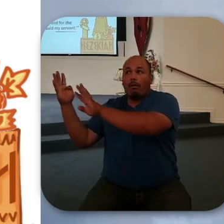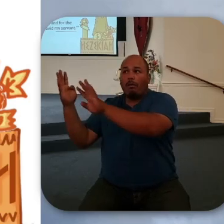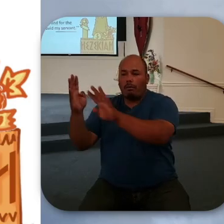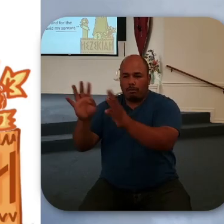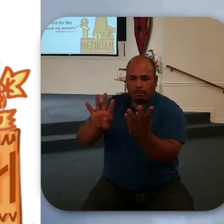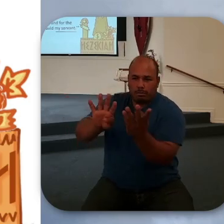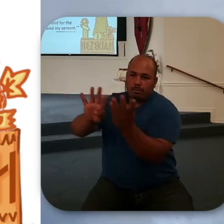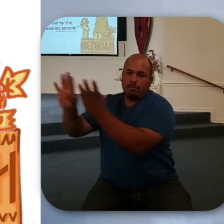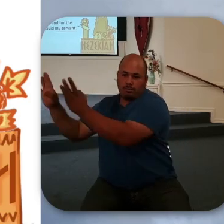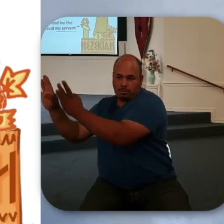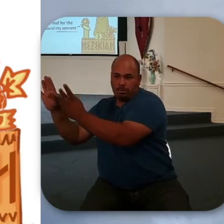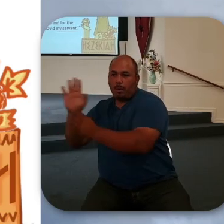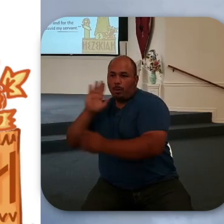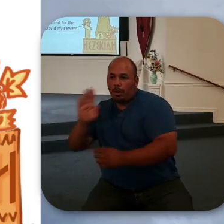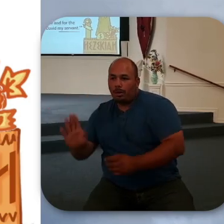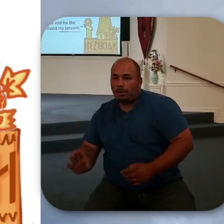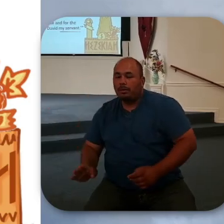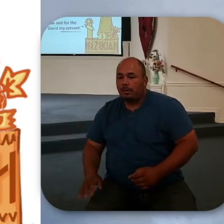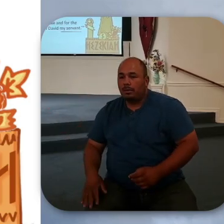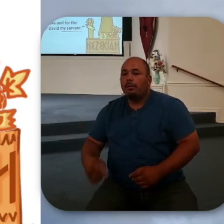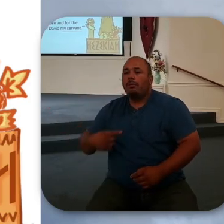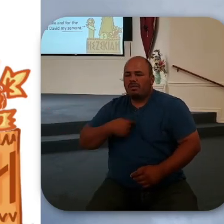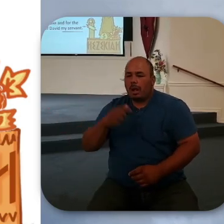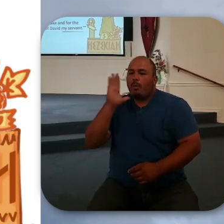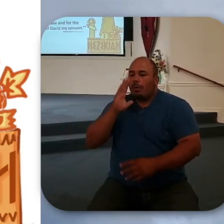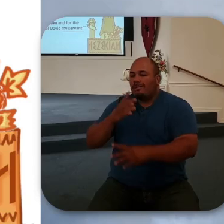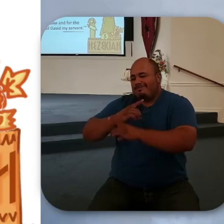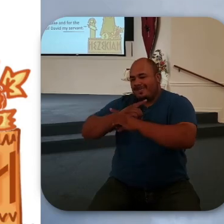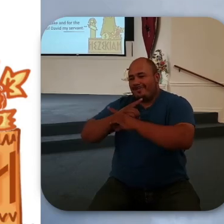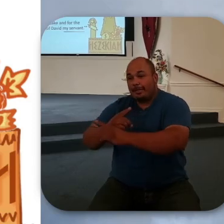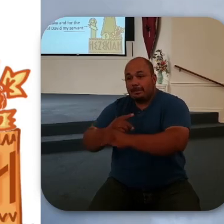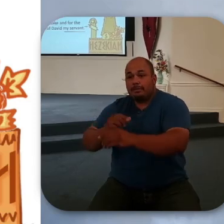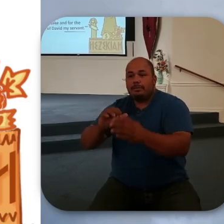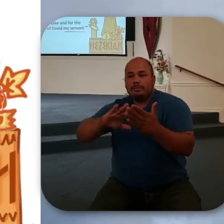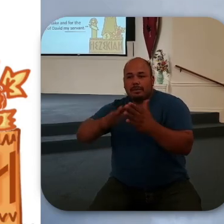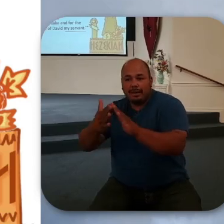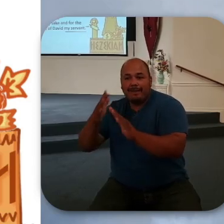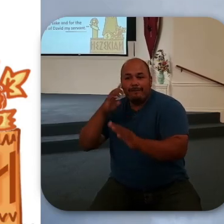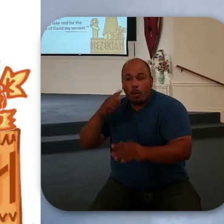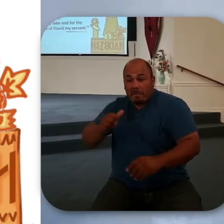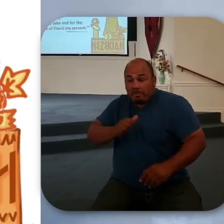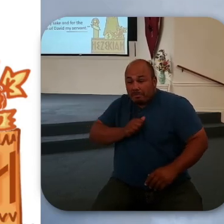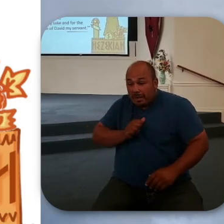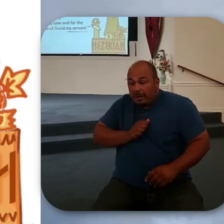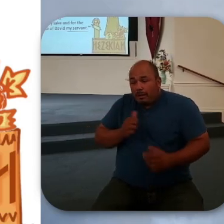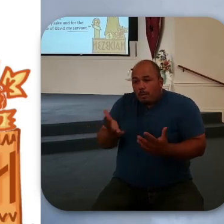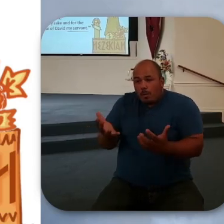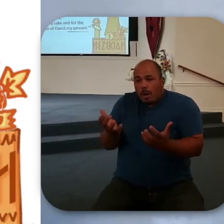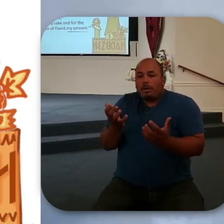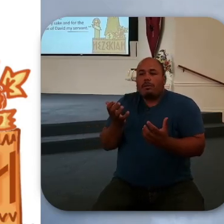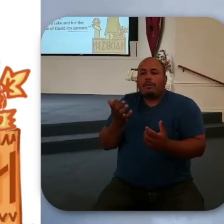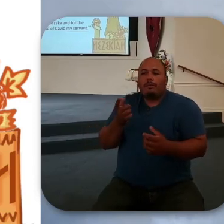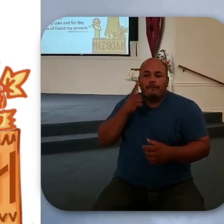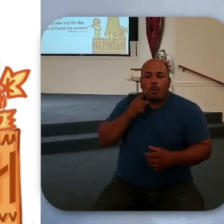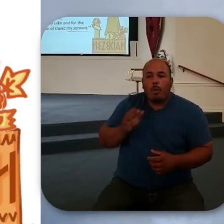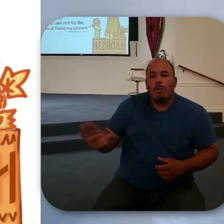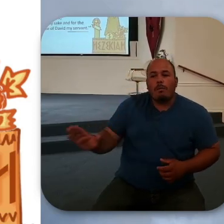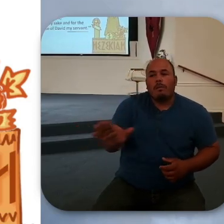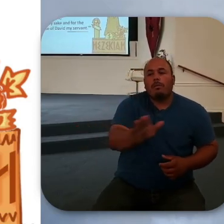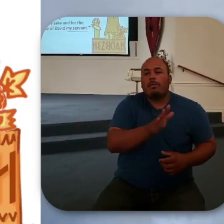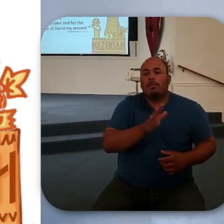city, declares the Lord. I will defend this city and save it for my sake and for the sake of David, my